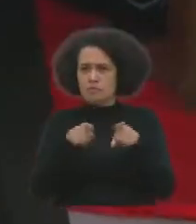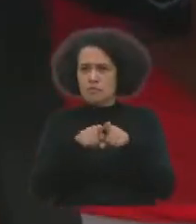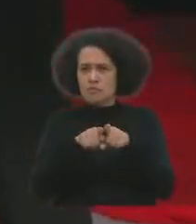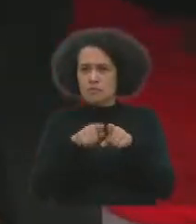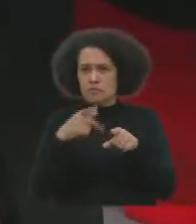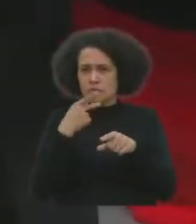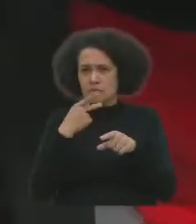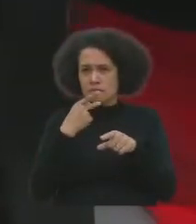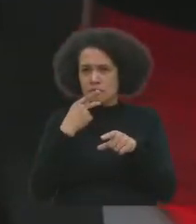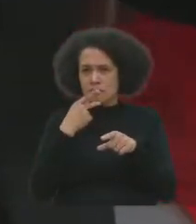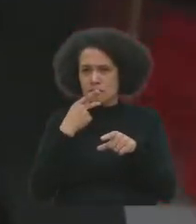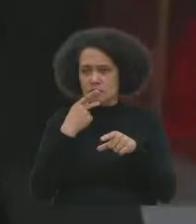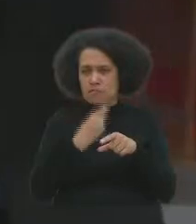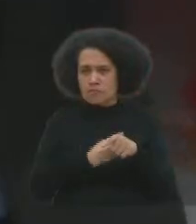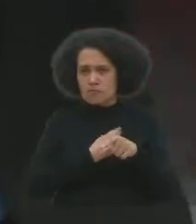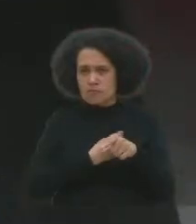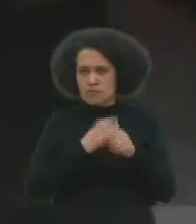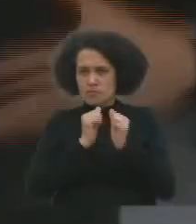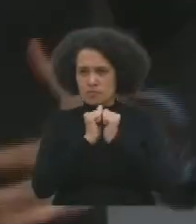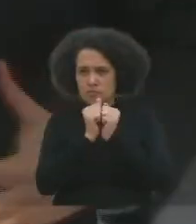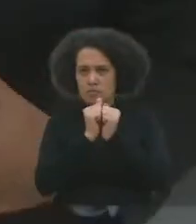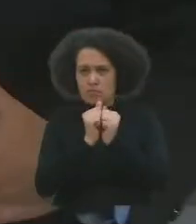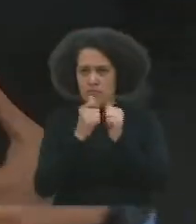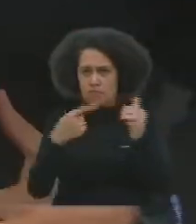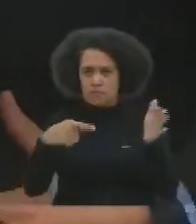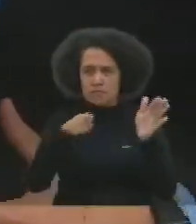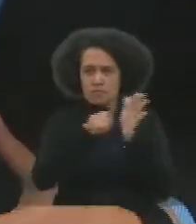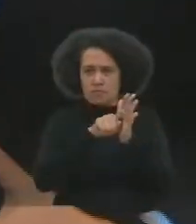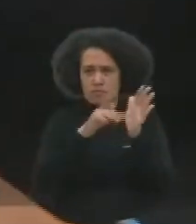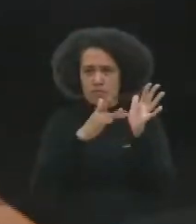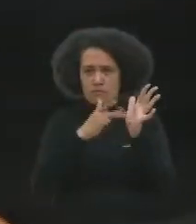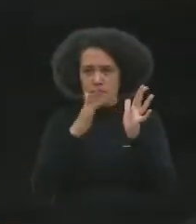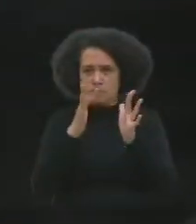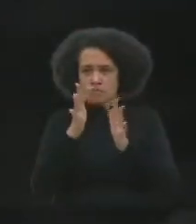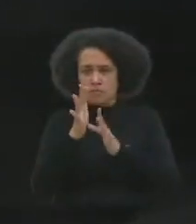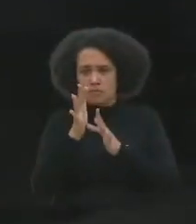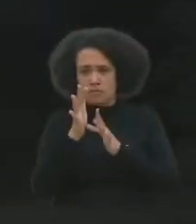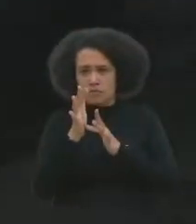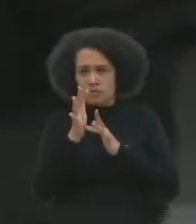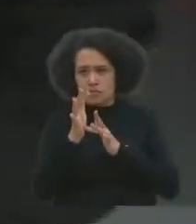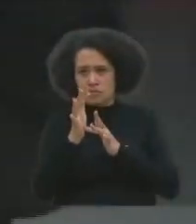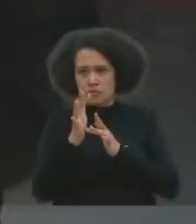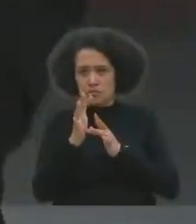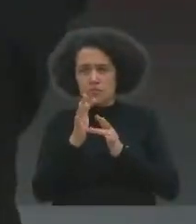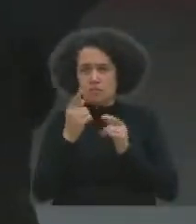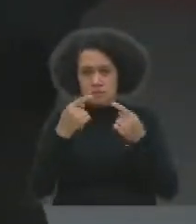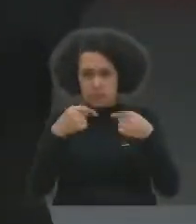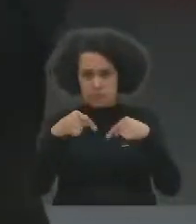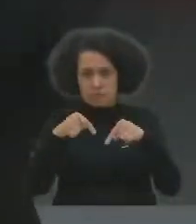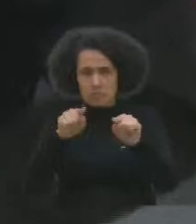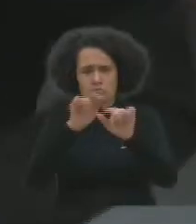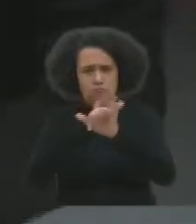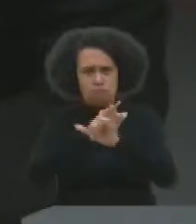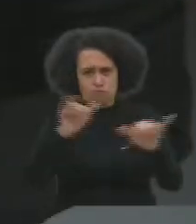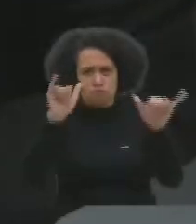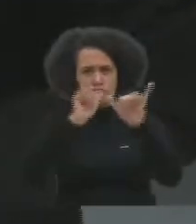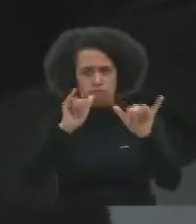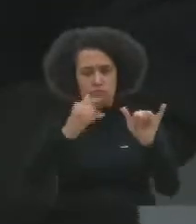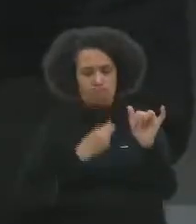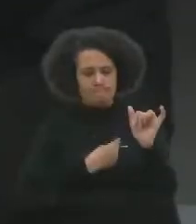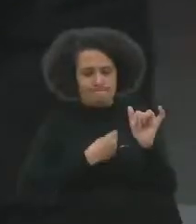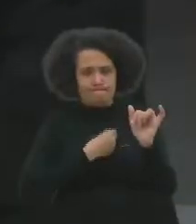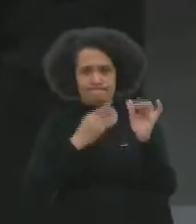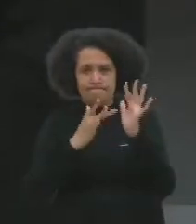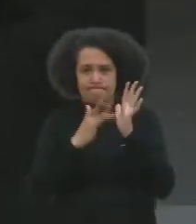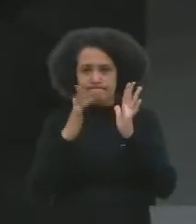que estarão presentes no retorno de Jesus. And they will announce that return. Eles vão anunciar a segunda vinda de Jesus. And